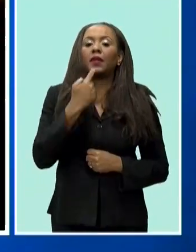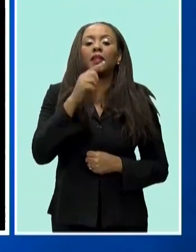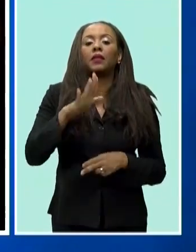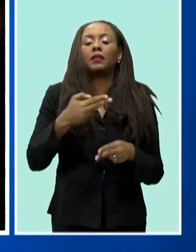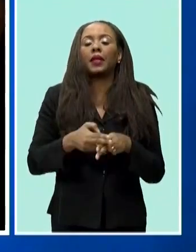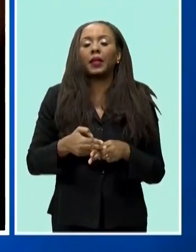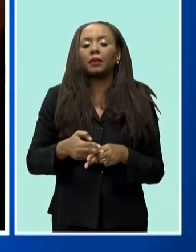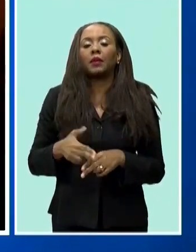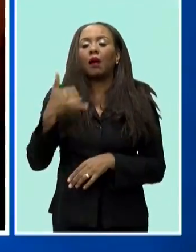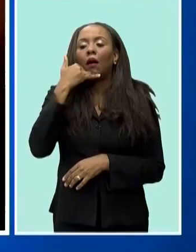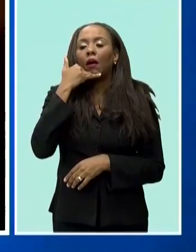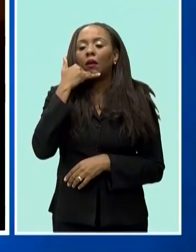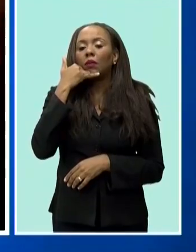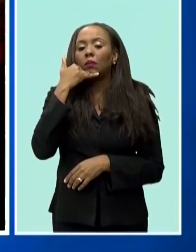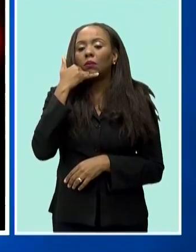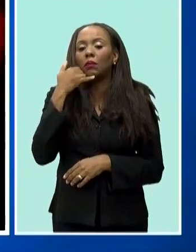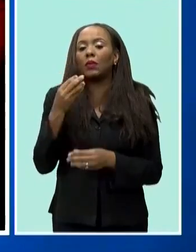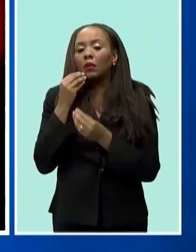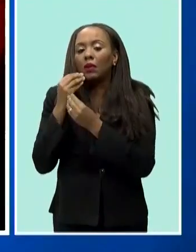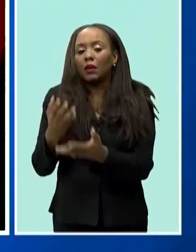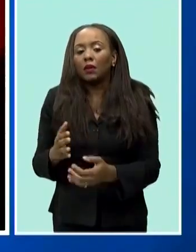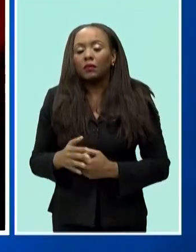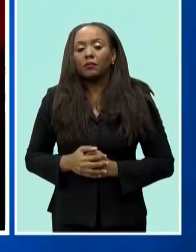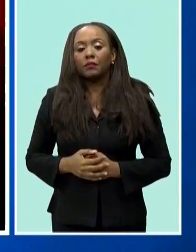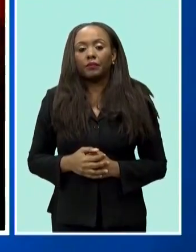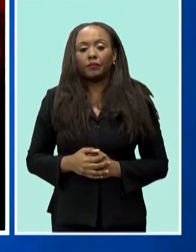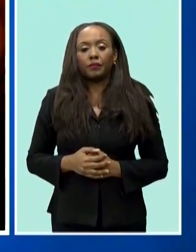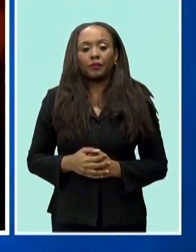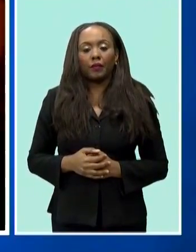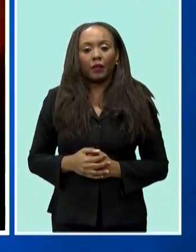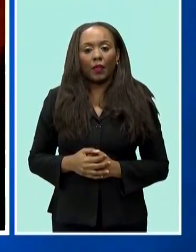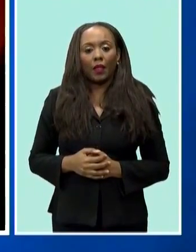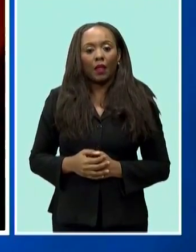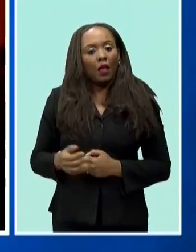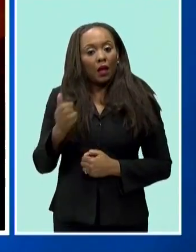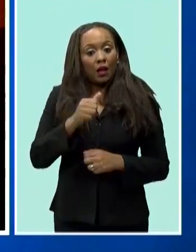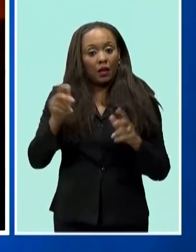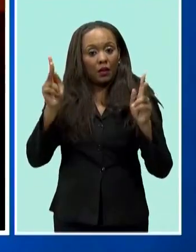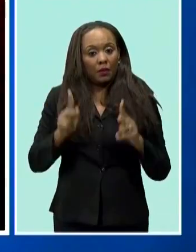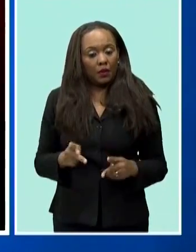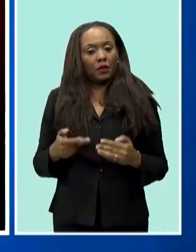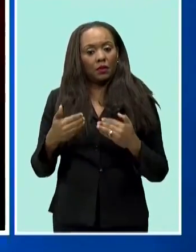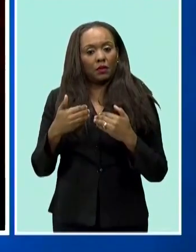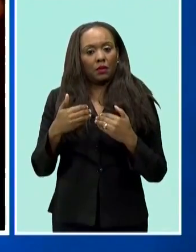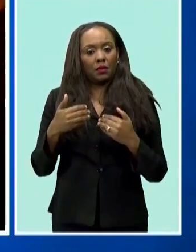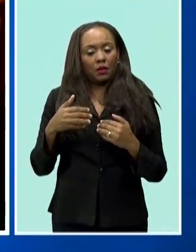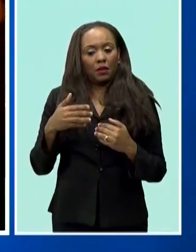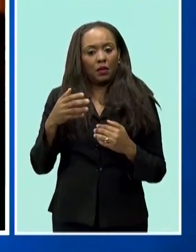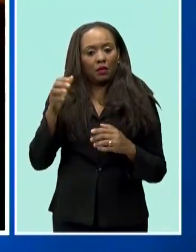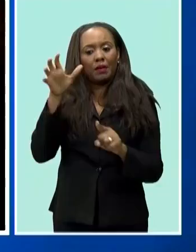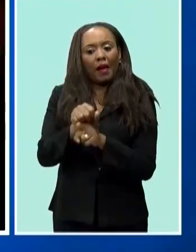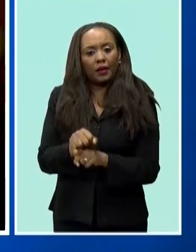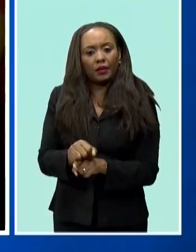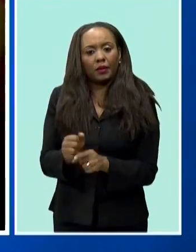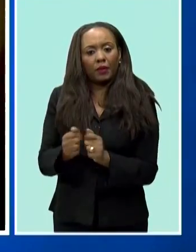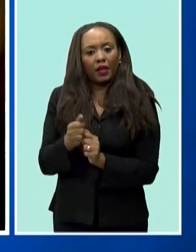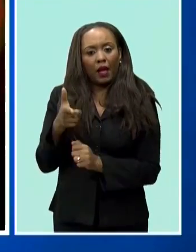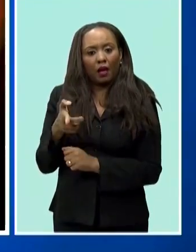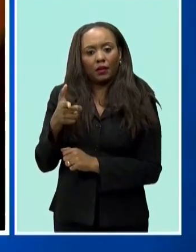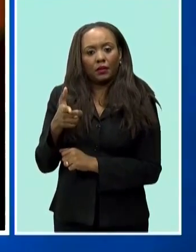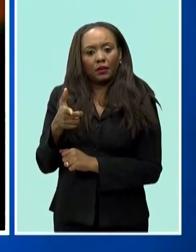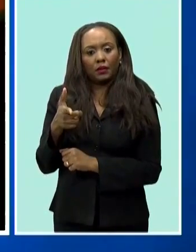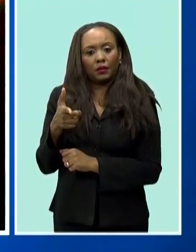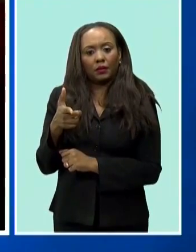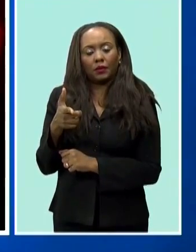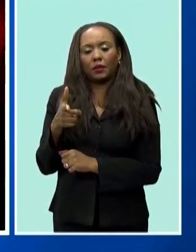to identify yourself. And Iseen Joseph says anyone held with a gun after the amnesty should be locked up for good.